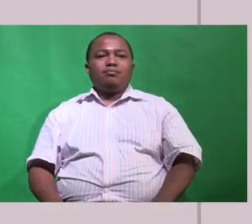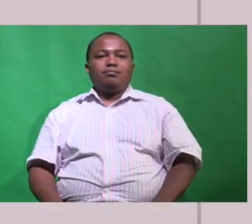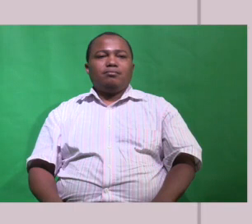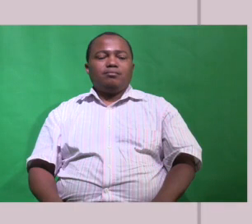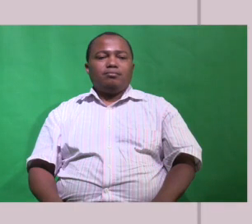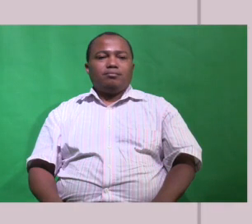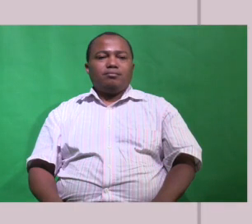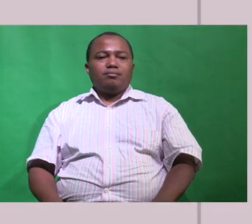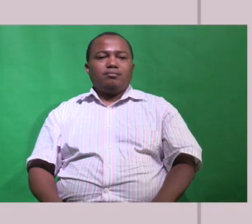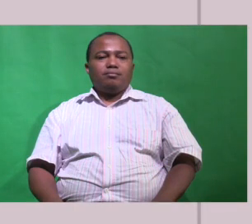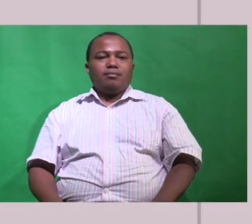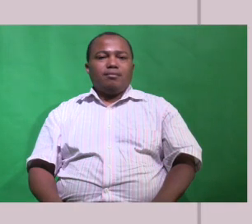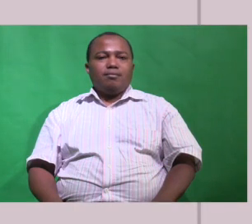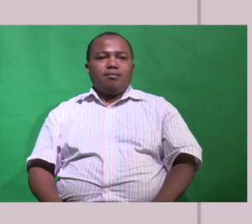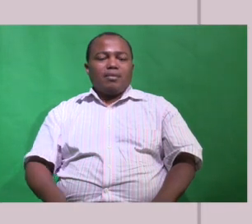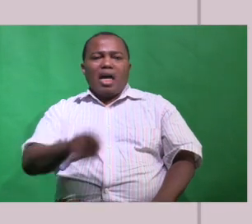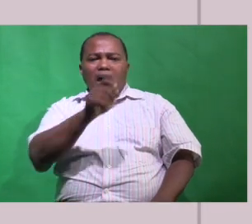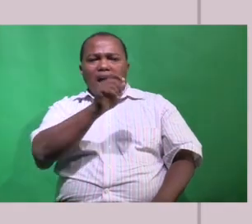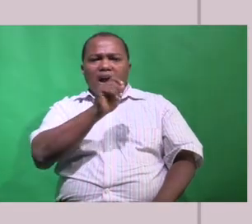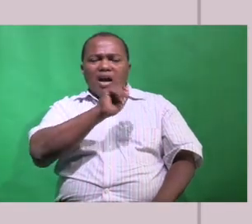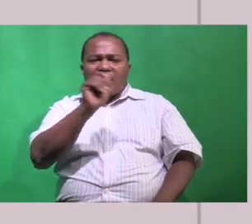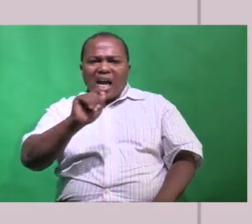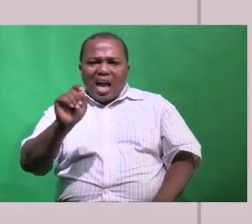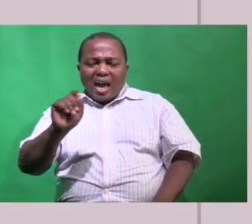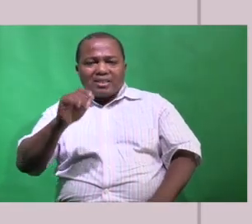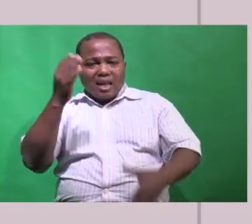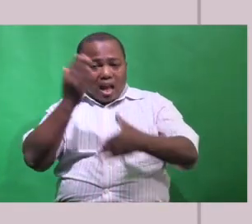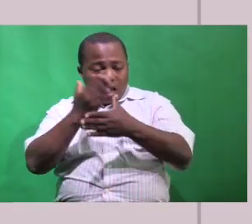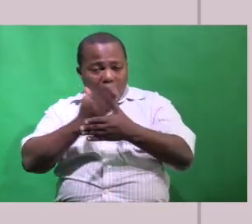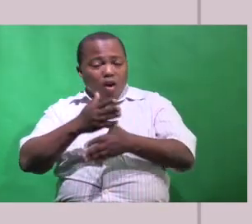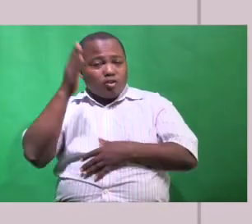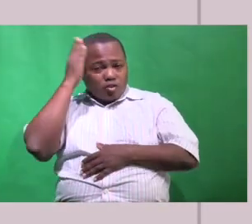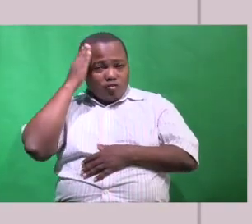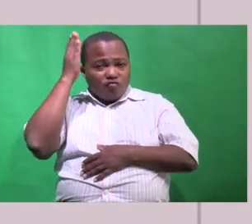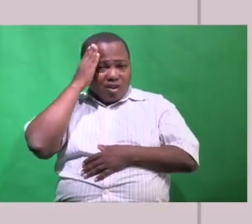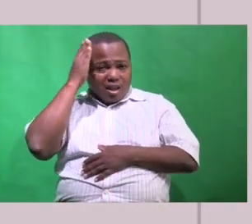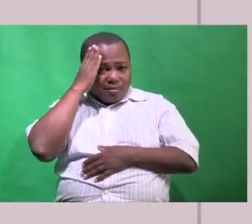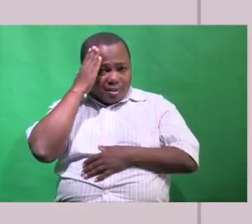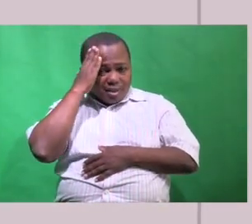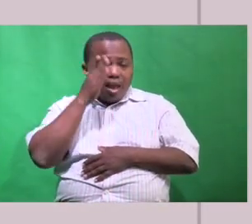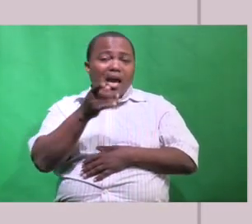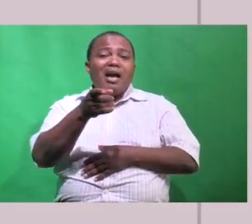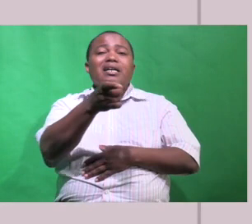write a account is known as rent